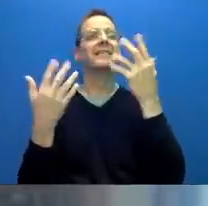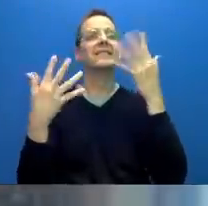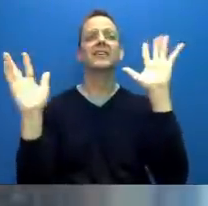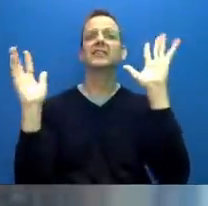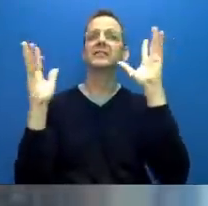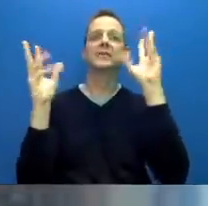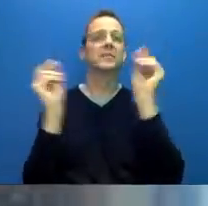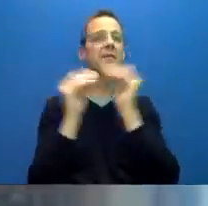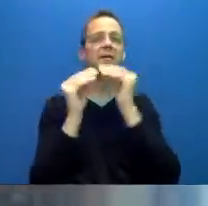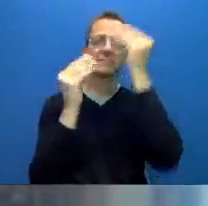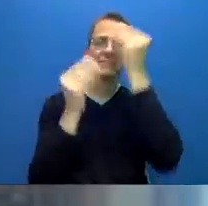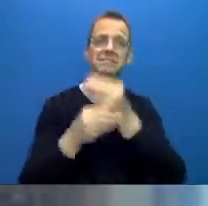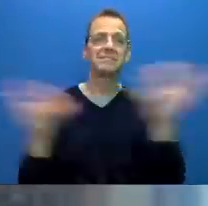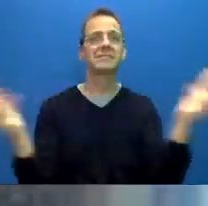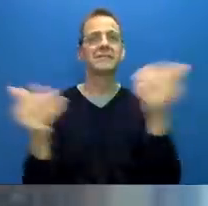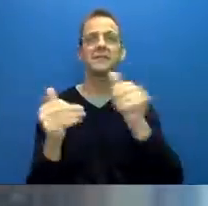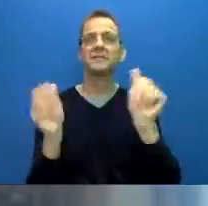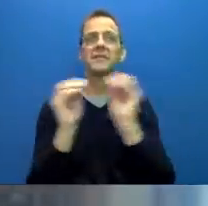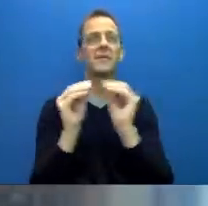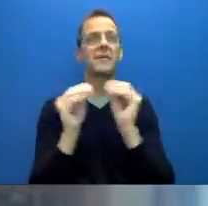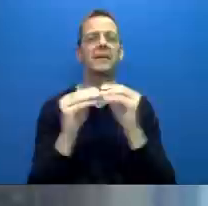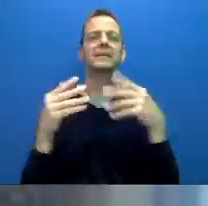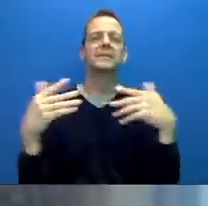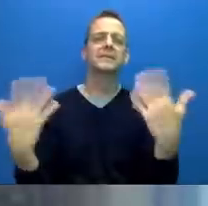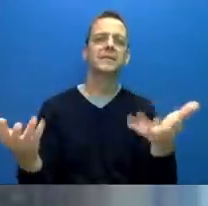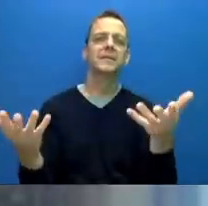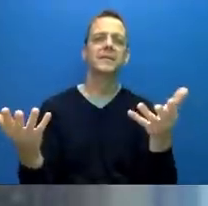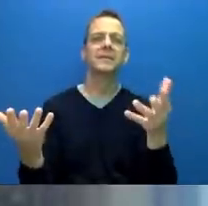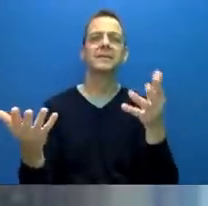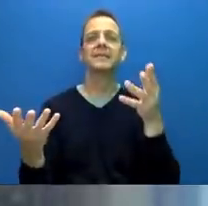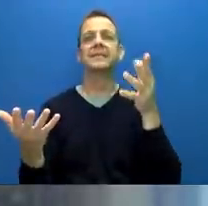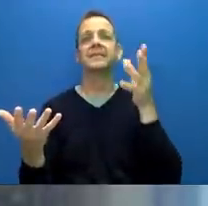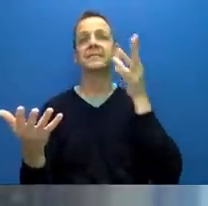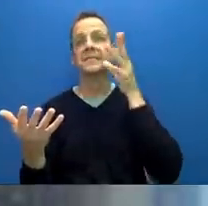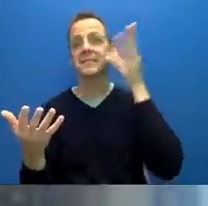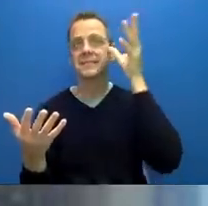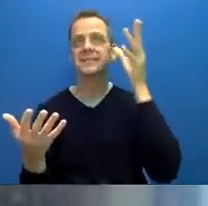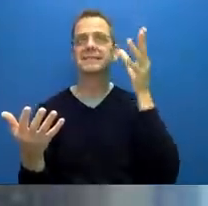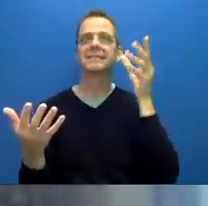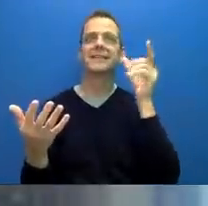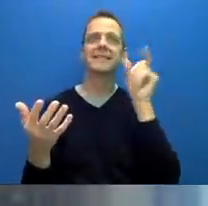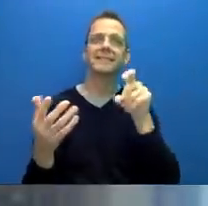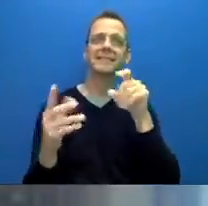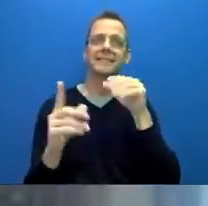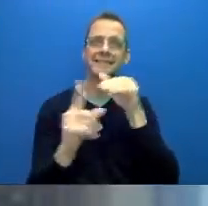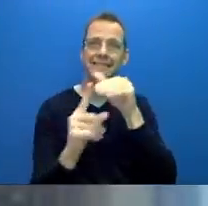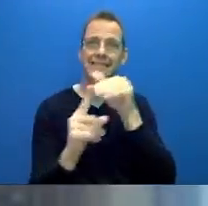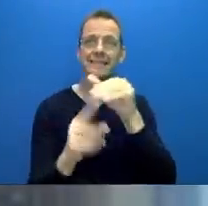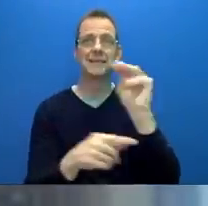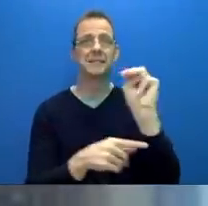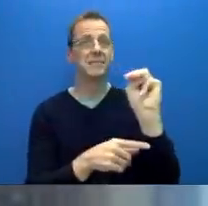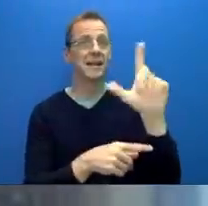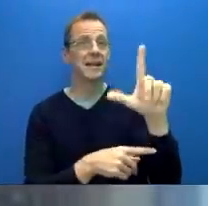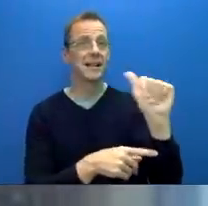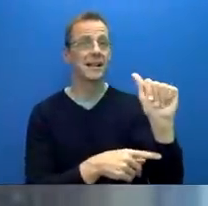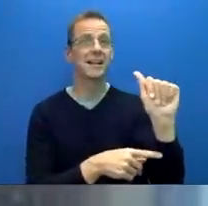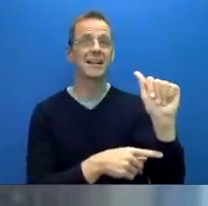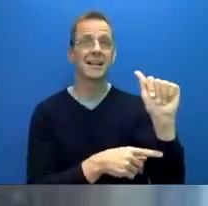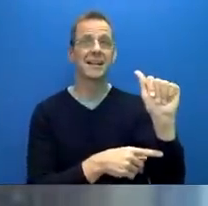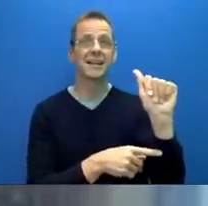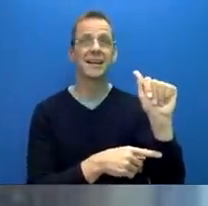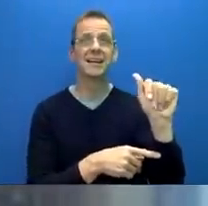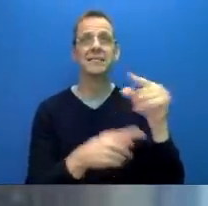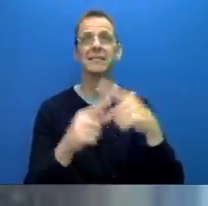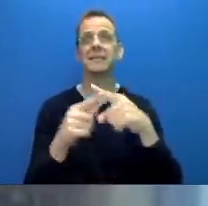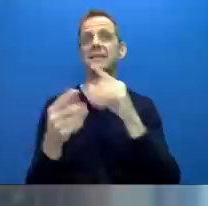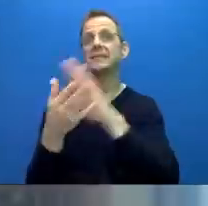your MLAs to do that, but at least one school board, I think it's the Calgary Catholic, although I may be wrong wrong there,